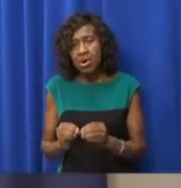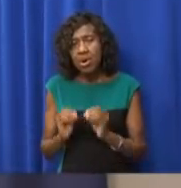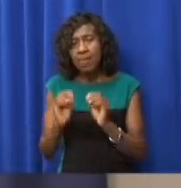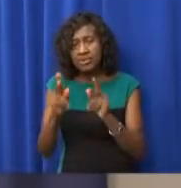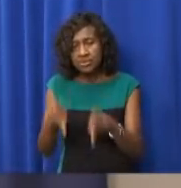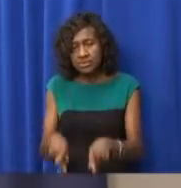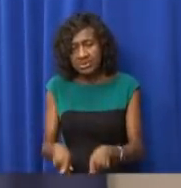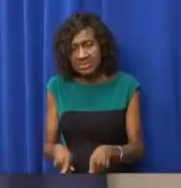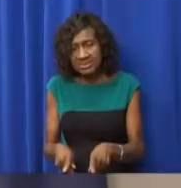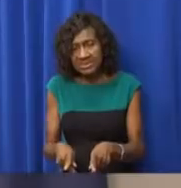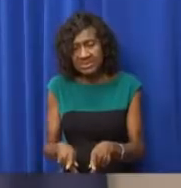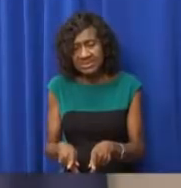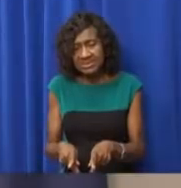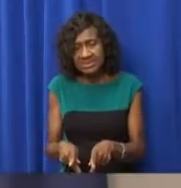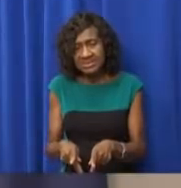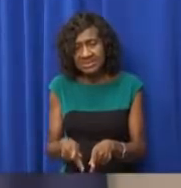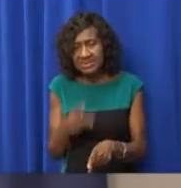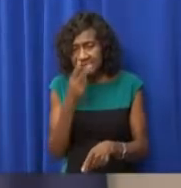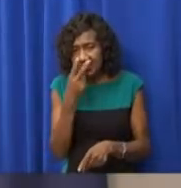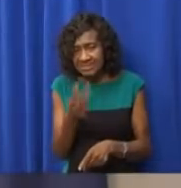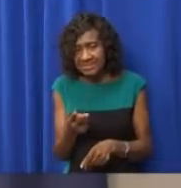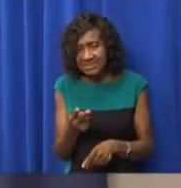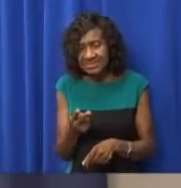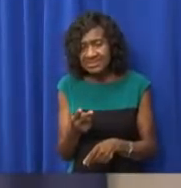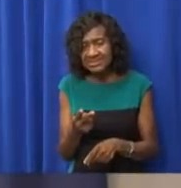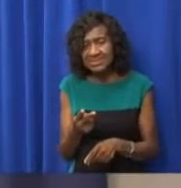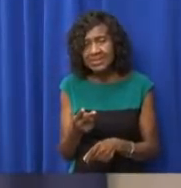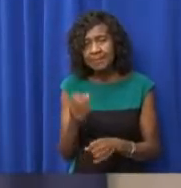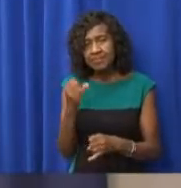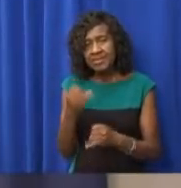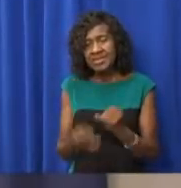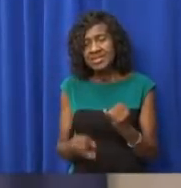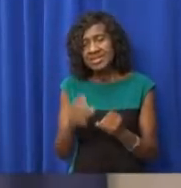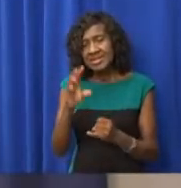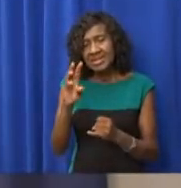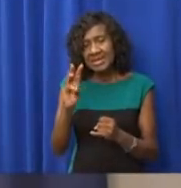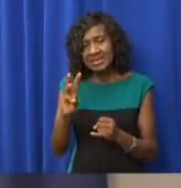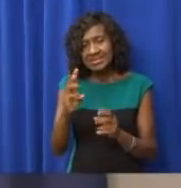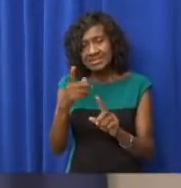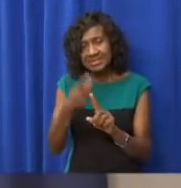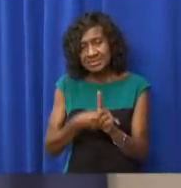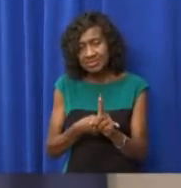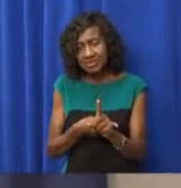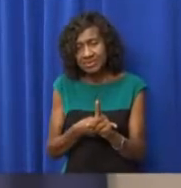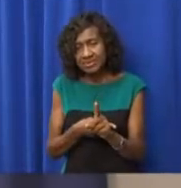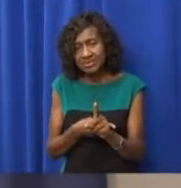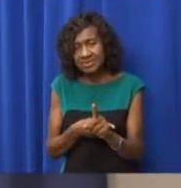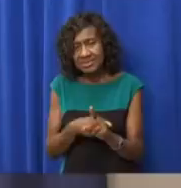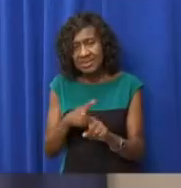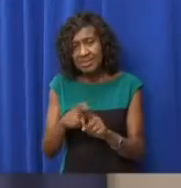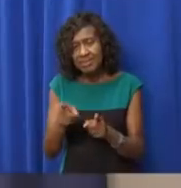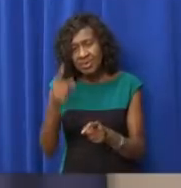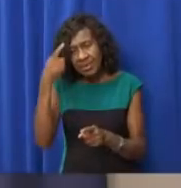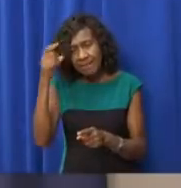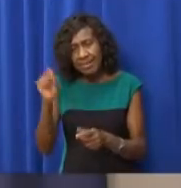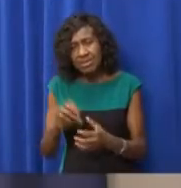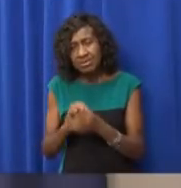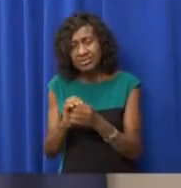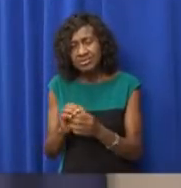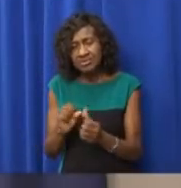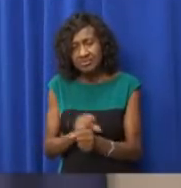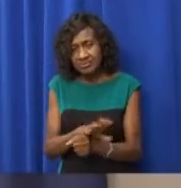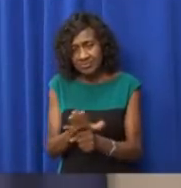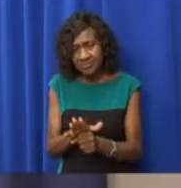last 6 months that wasn't able to be unveiled because of COVID-19 in terms of some opportunities